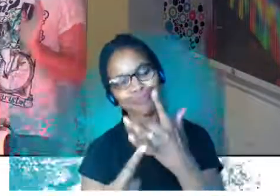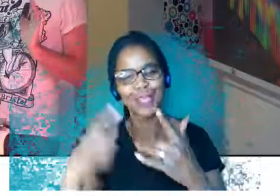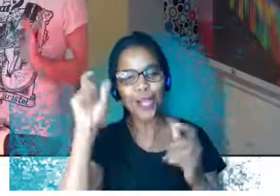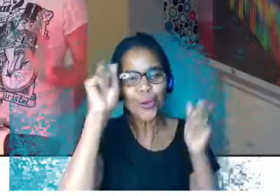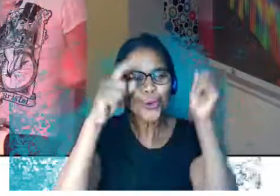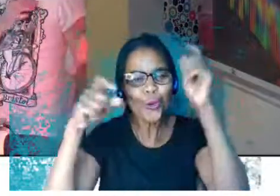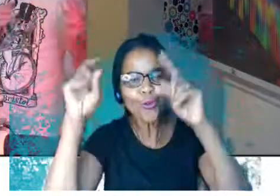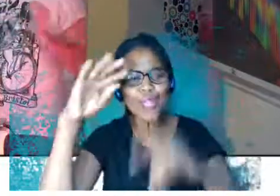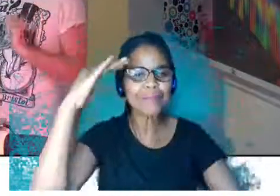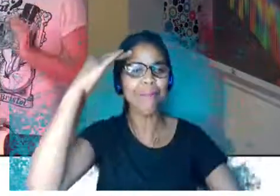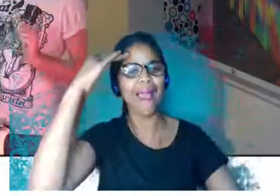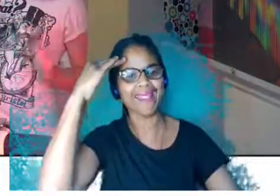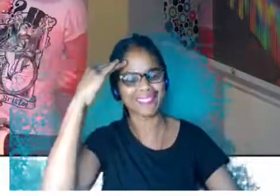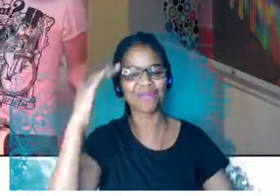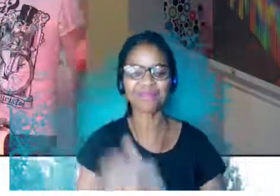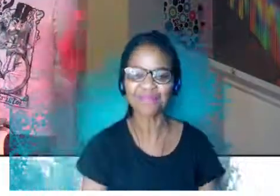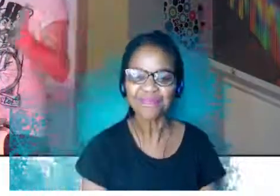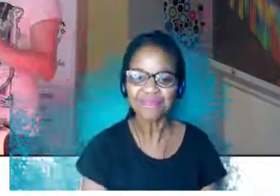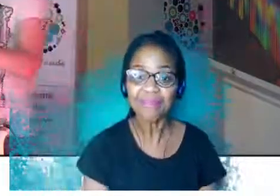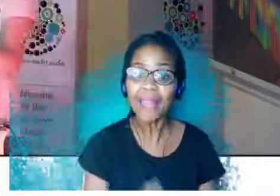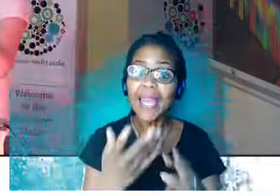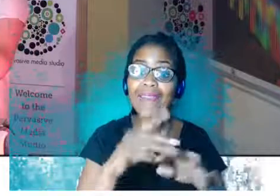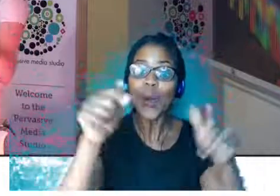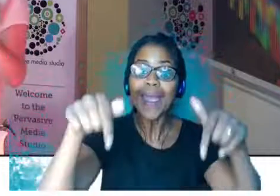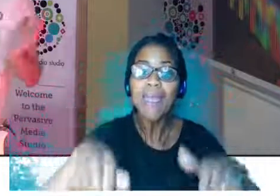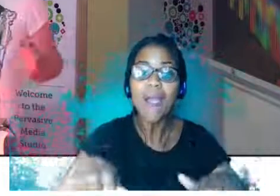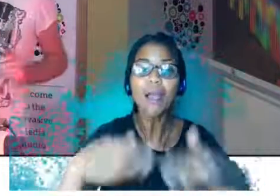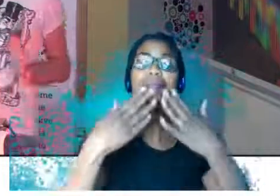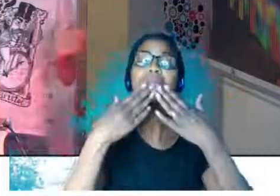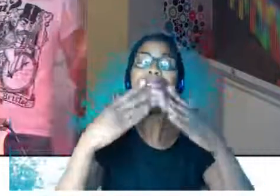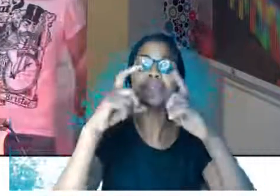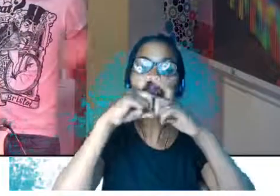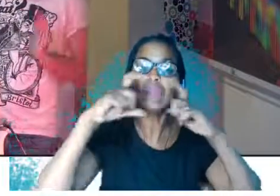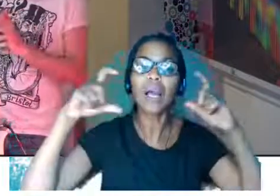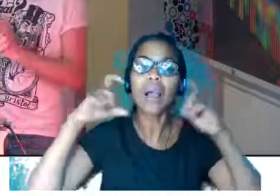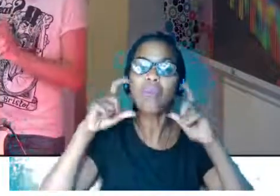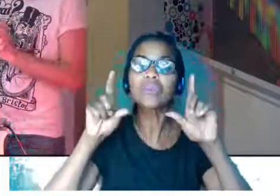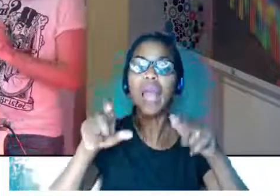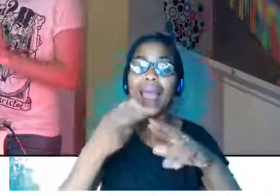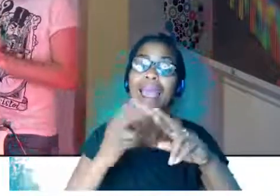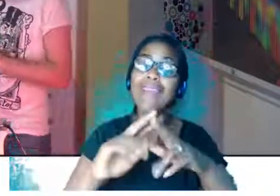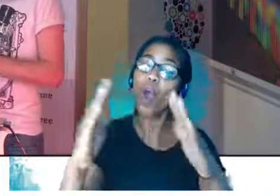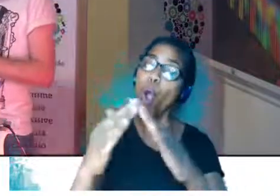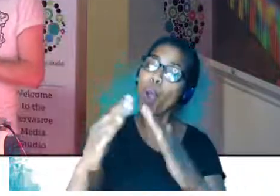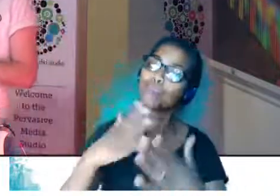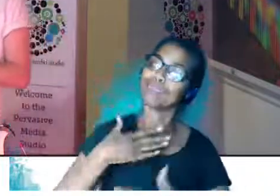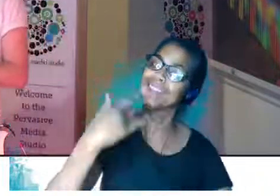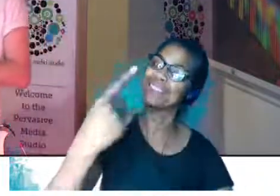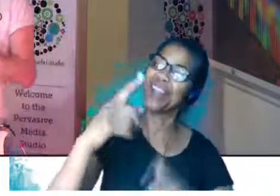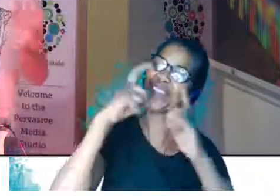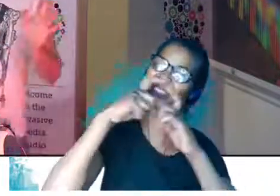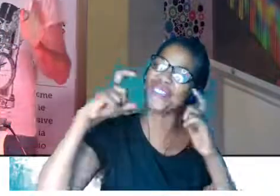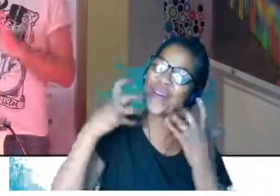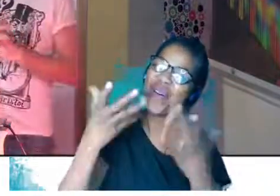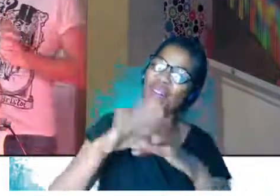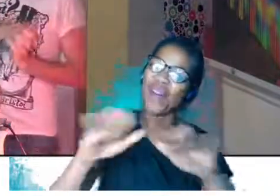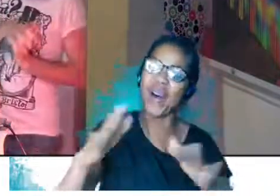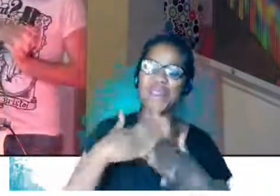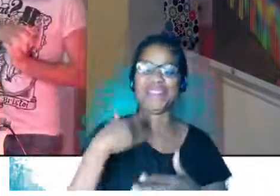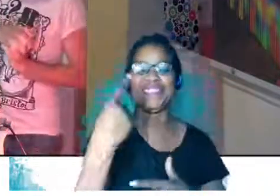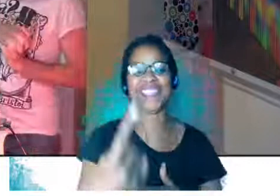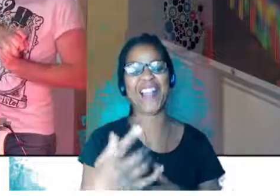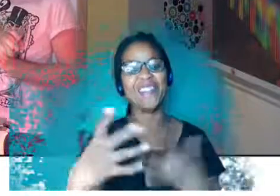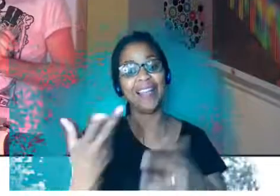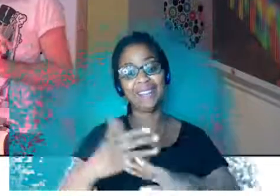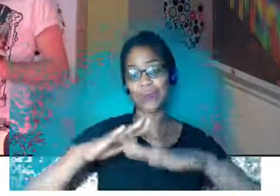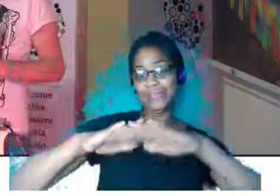quick bit of housekeeping. If you are in this space, keep your mask on when you're moving around. If you're at home, it's up to you whether or not you can use a mask. And when you're sat down, it's up to you whether